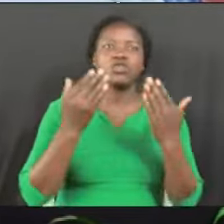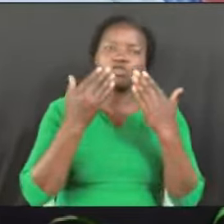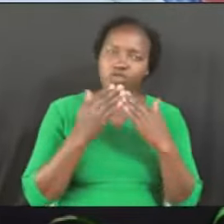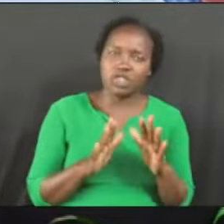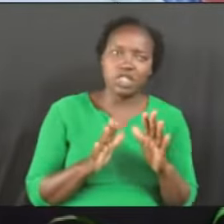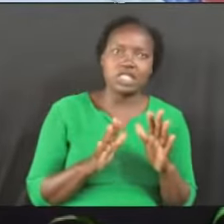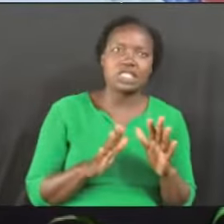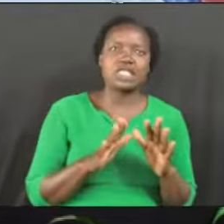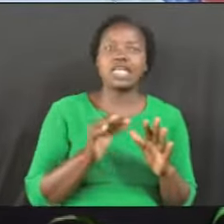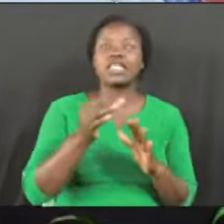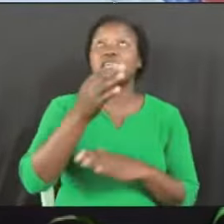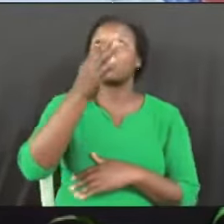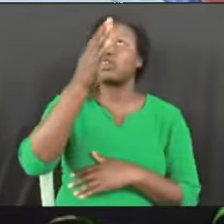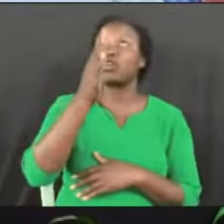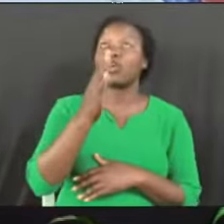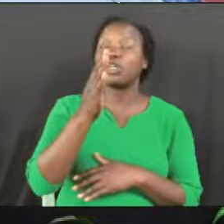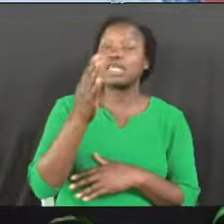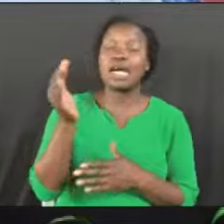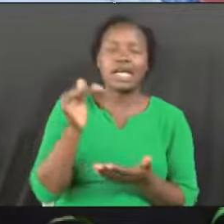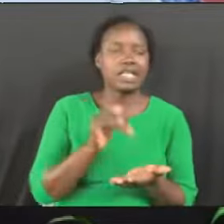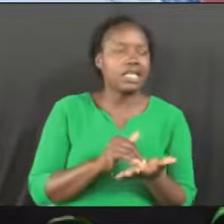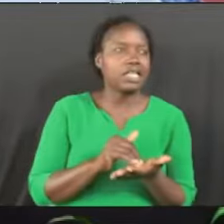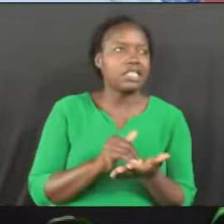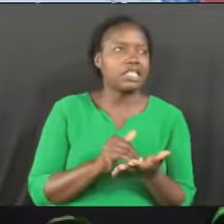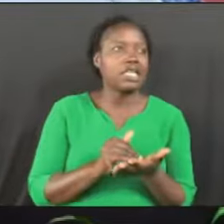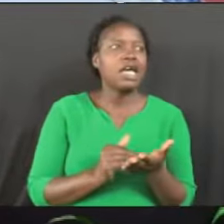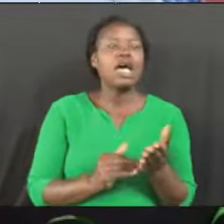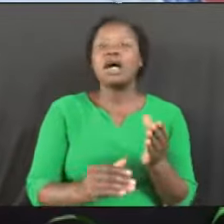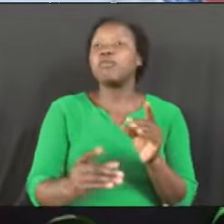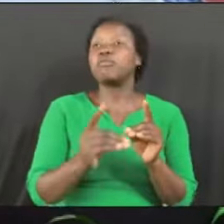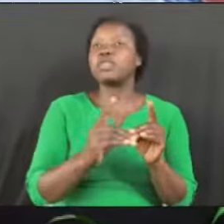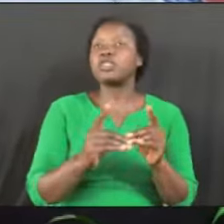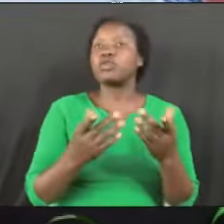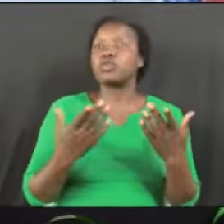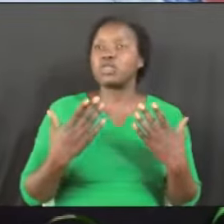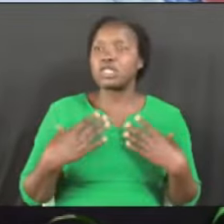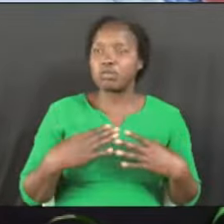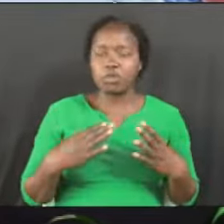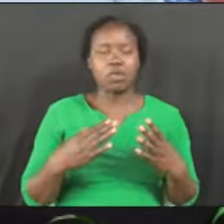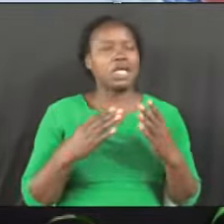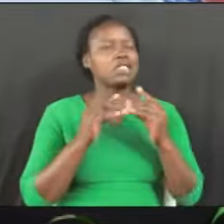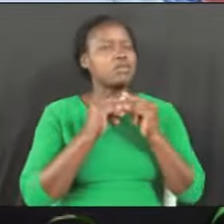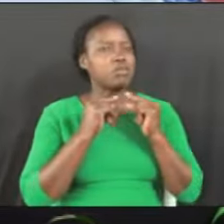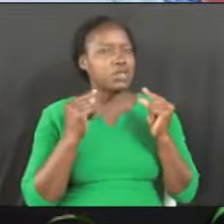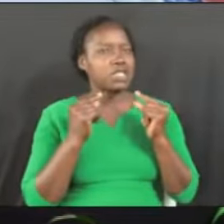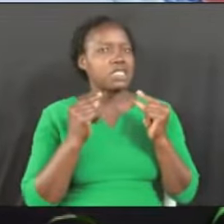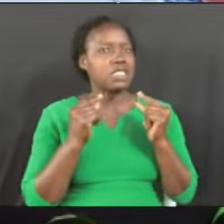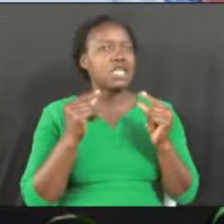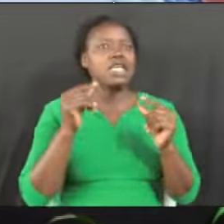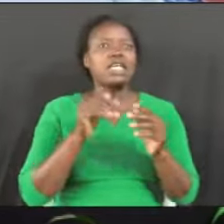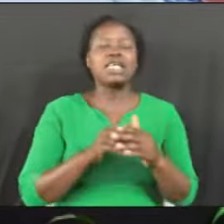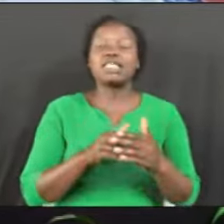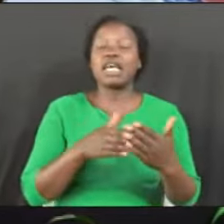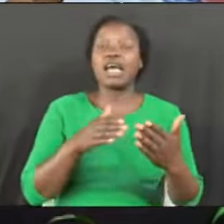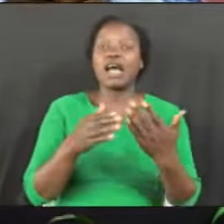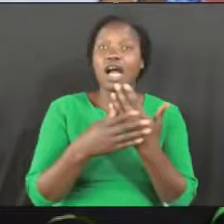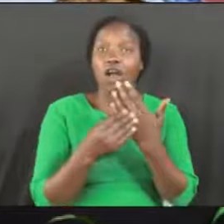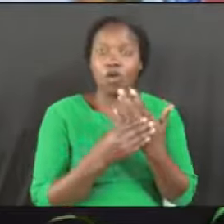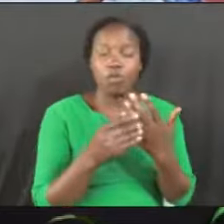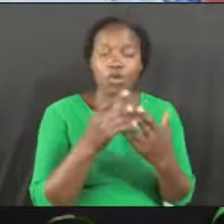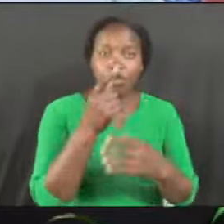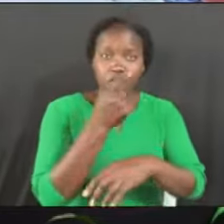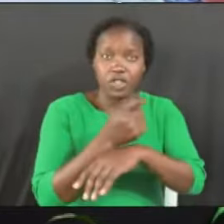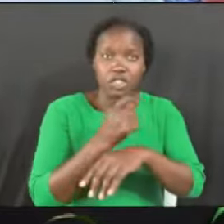that God would no longer meet with priests in their earthly temple to